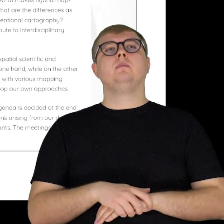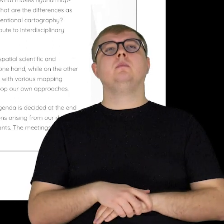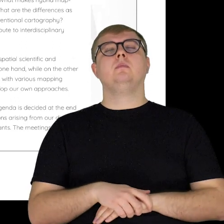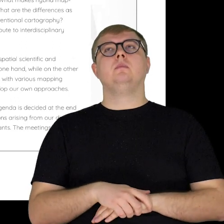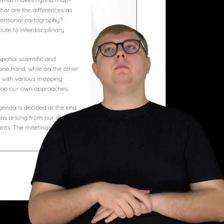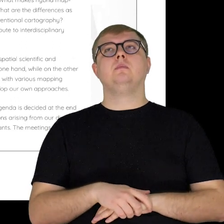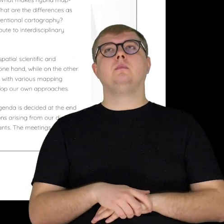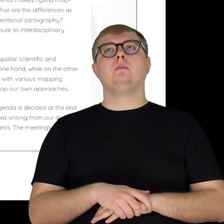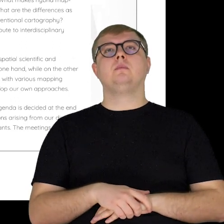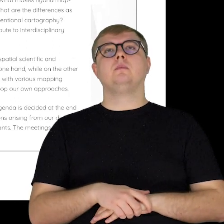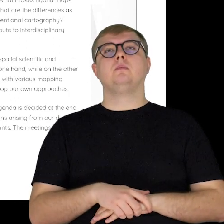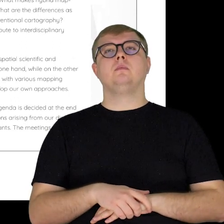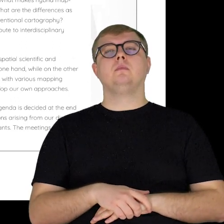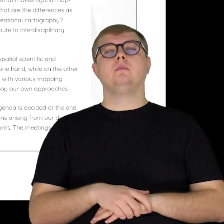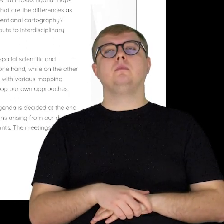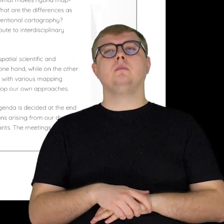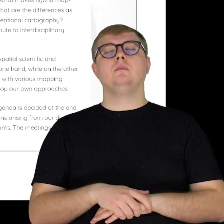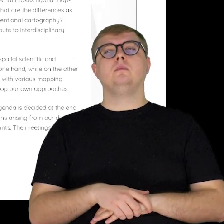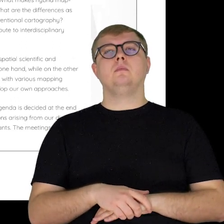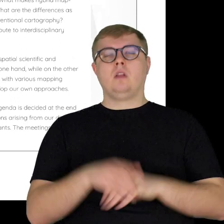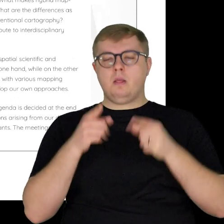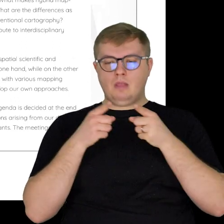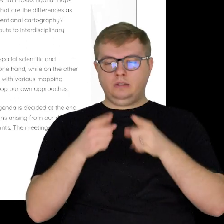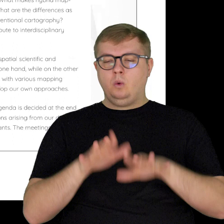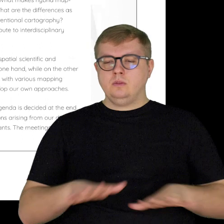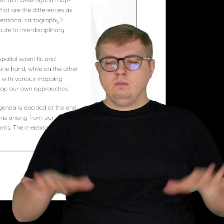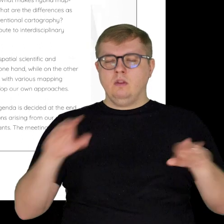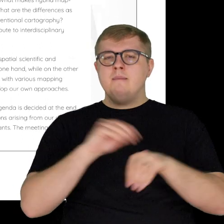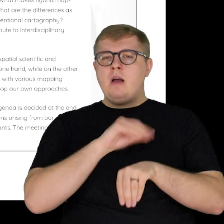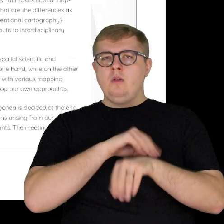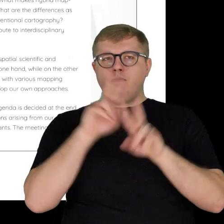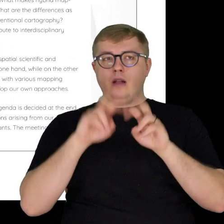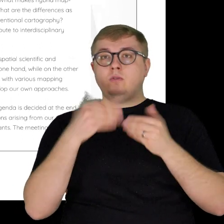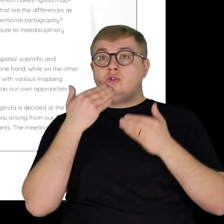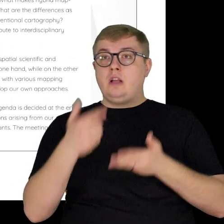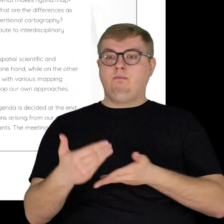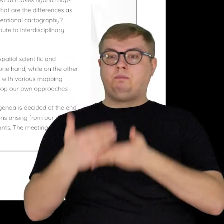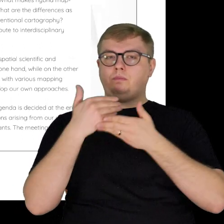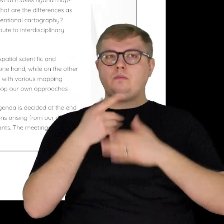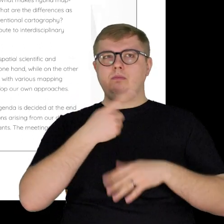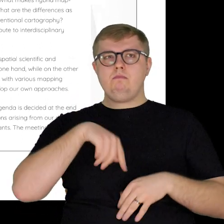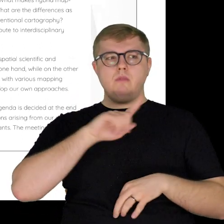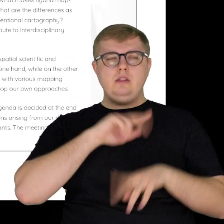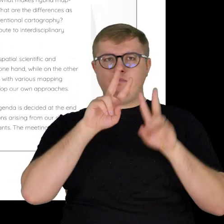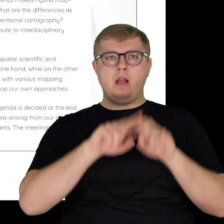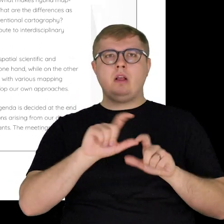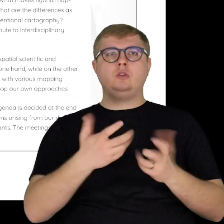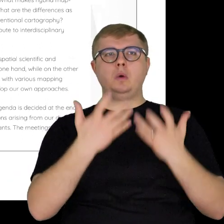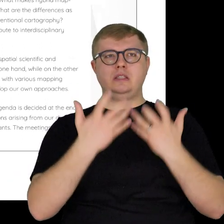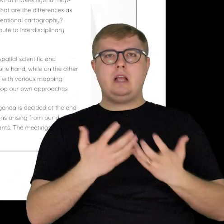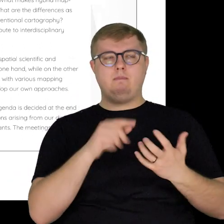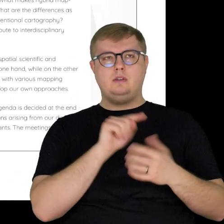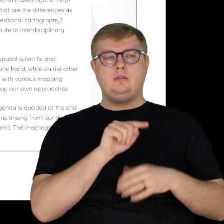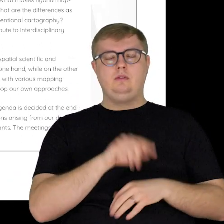to see how it can help us to investigate what we call the refiguration of